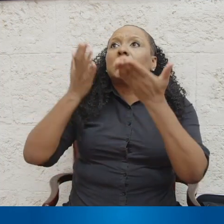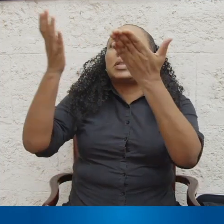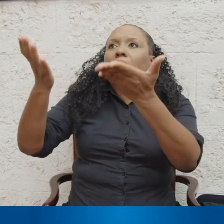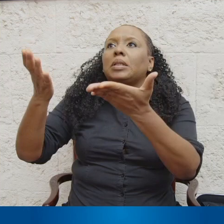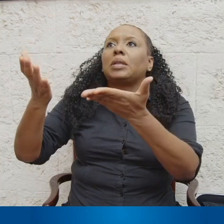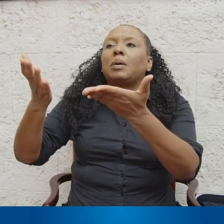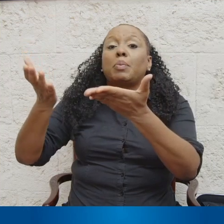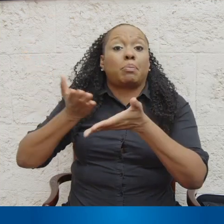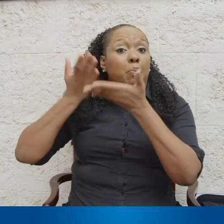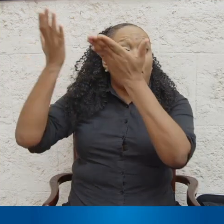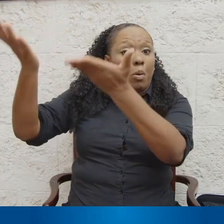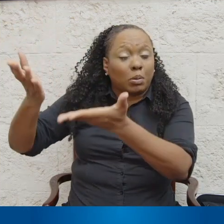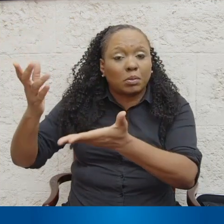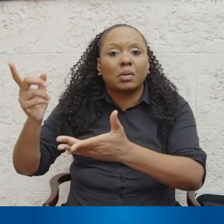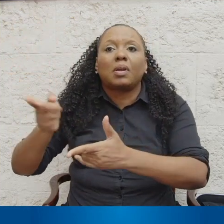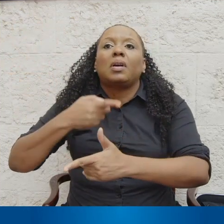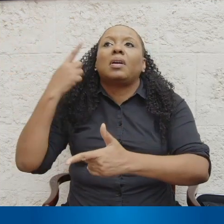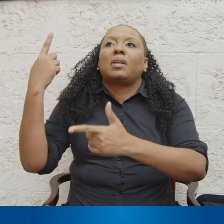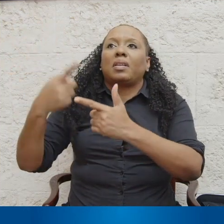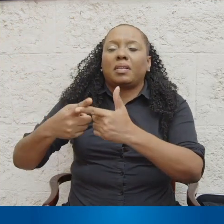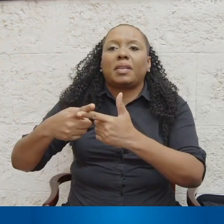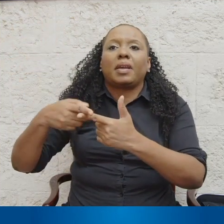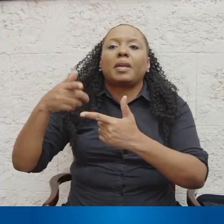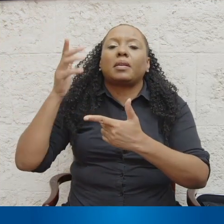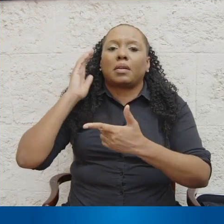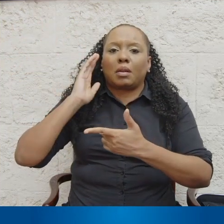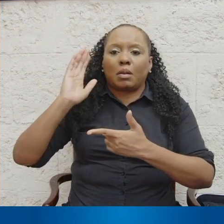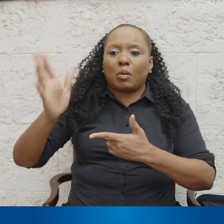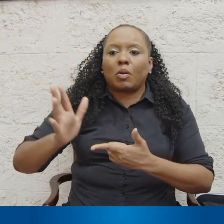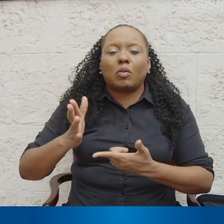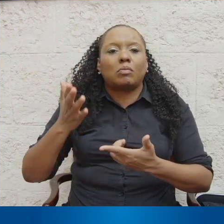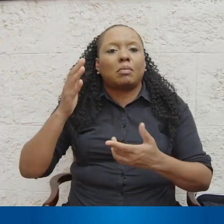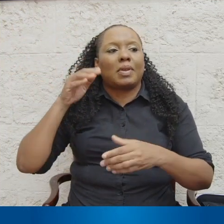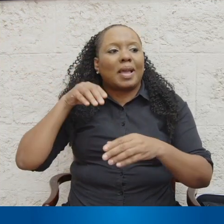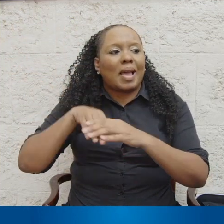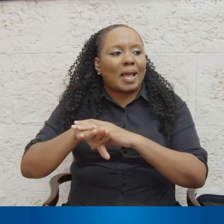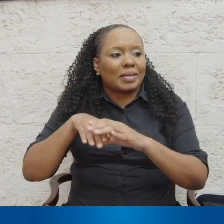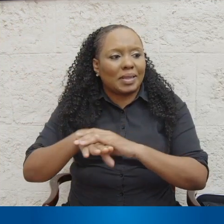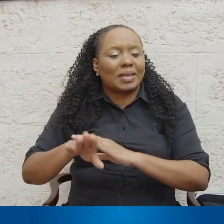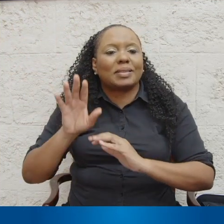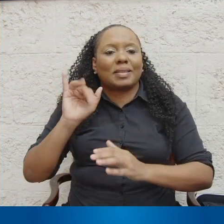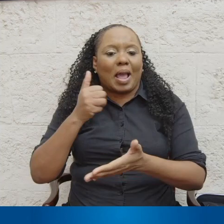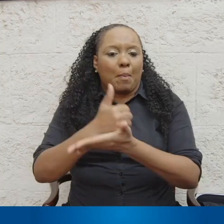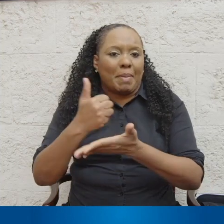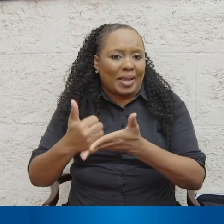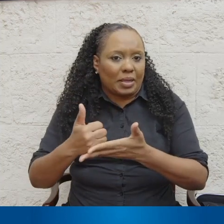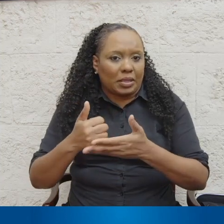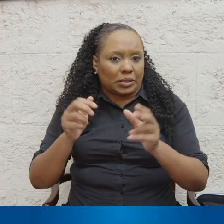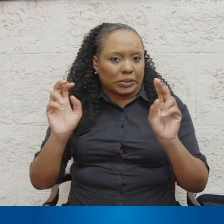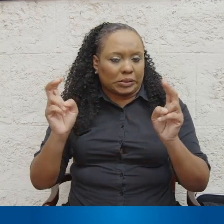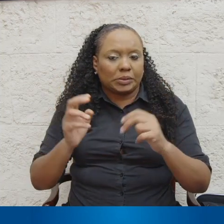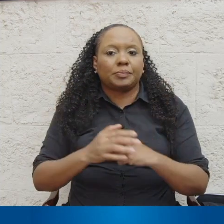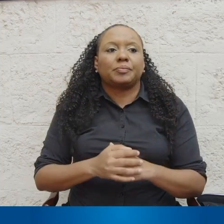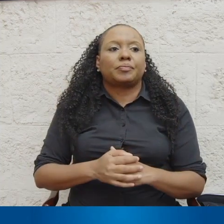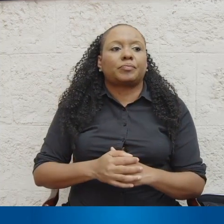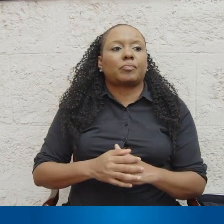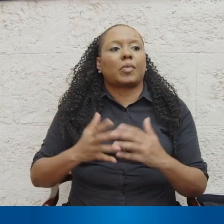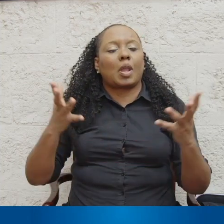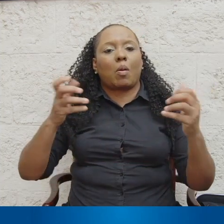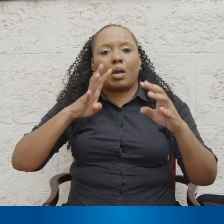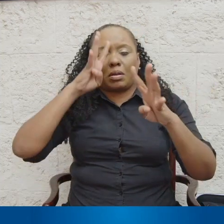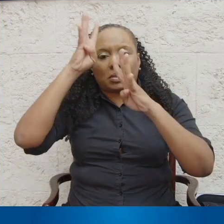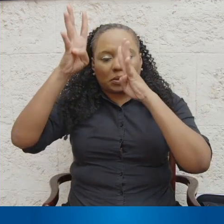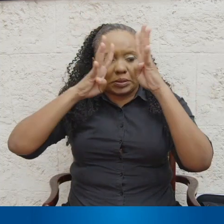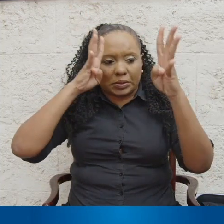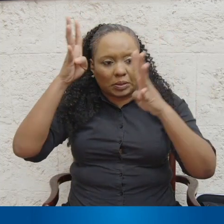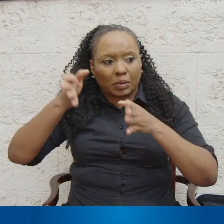that again we're not leaning just on government resources in order to do it. And that has to be the critical message: is that we're looking for innovative ways in order